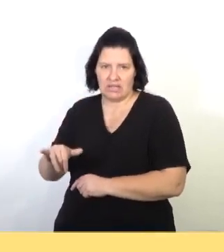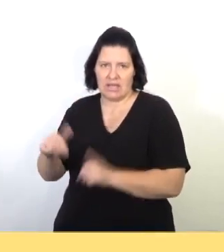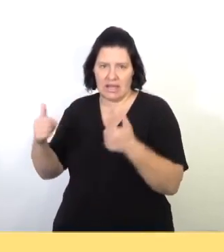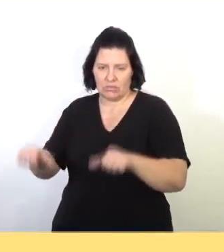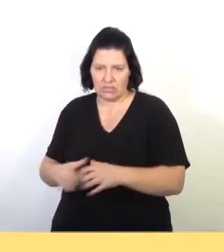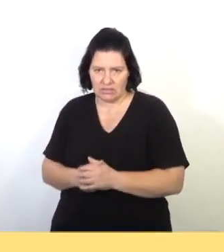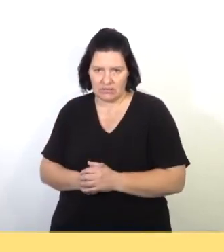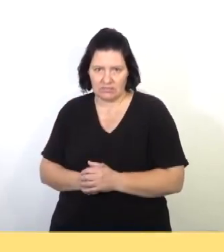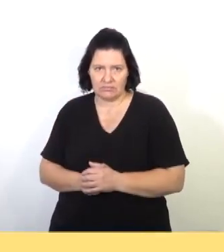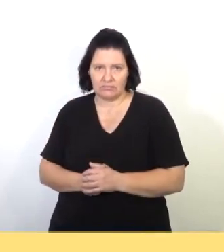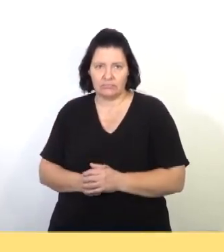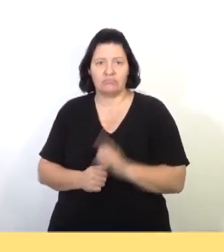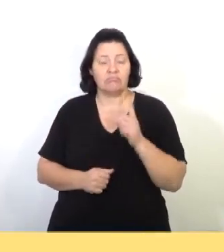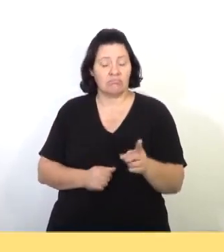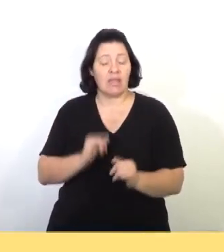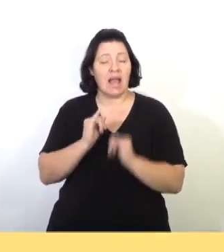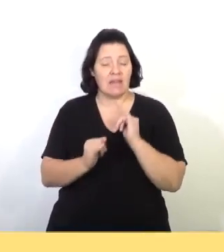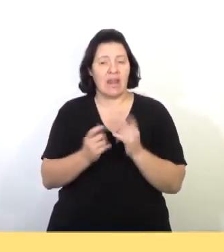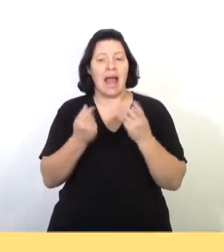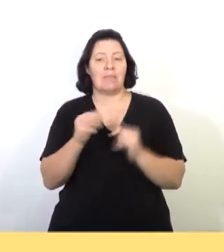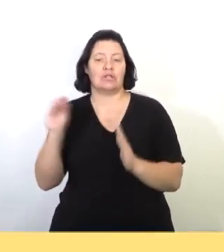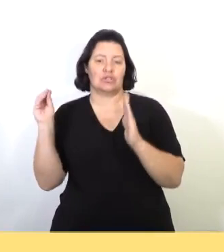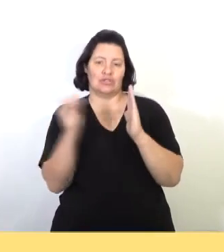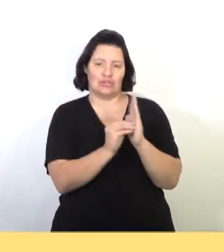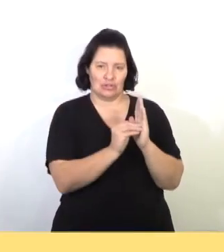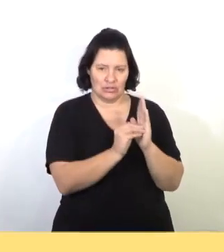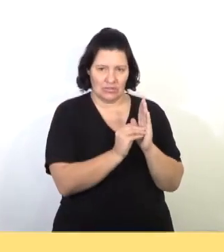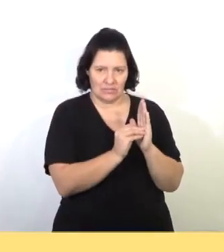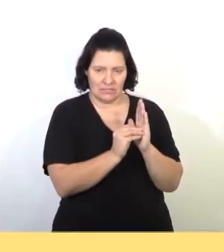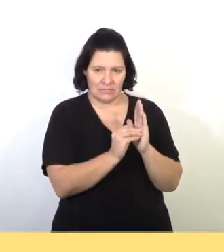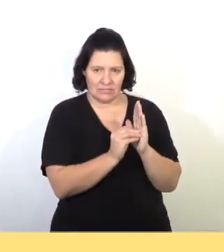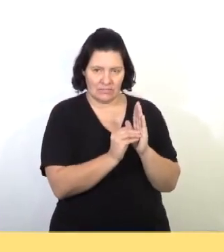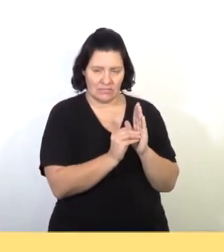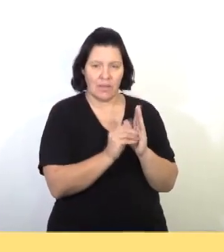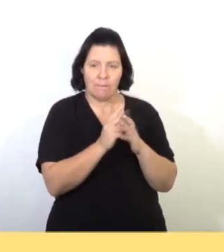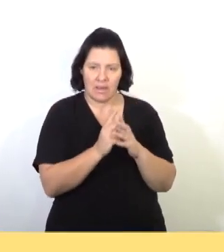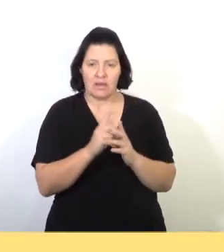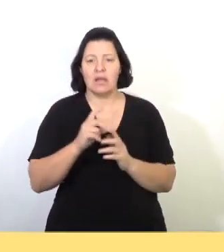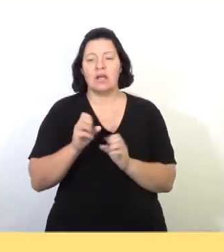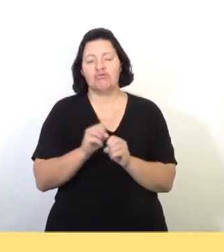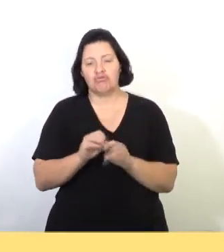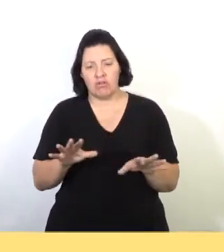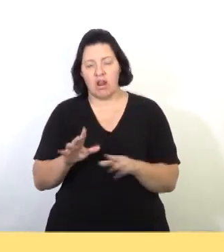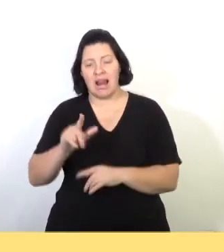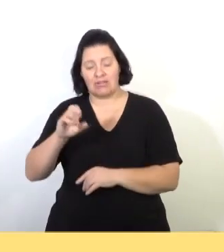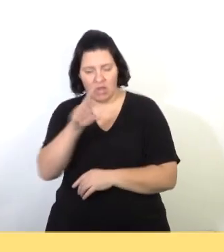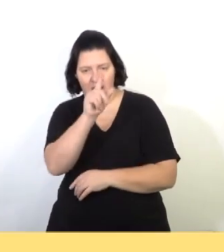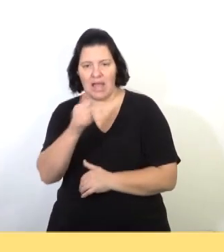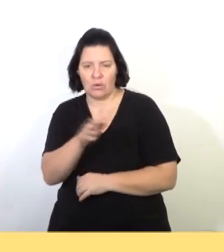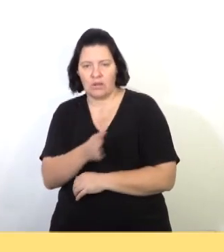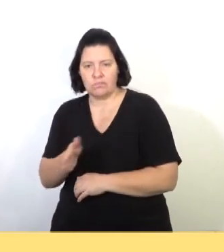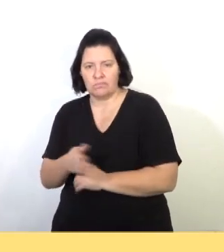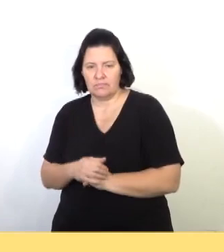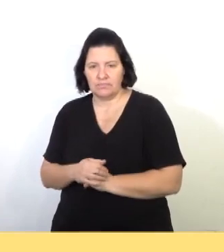sundry accounts. And that number 11 becomes the account in the general ledger.